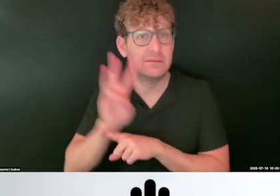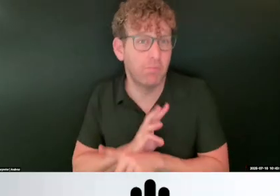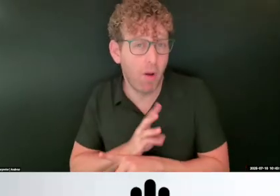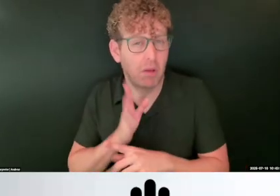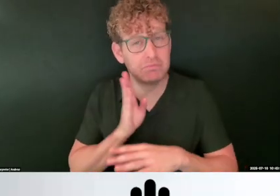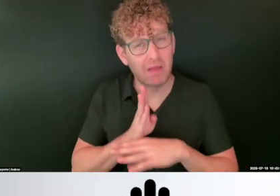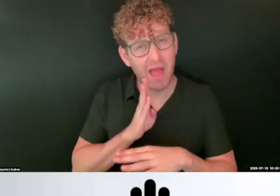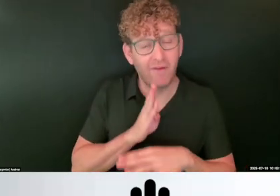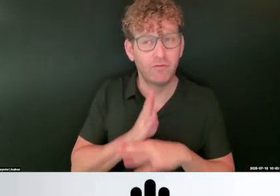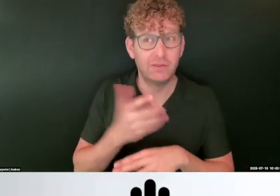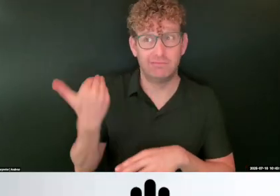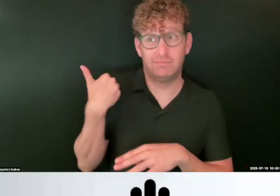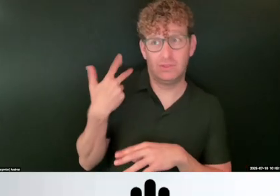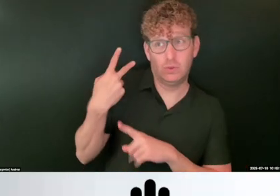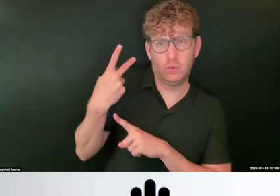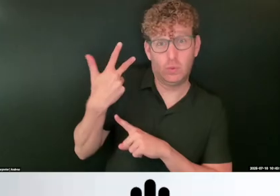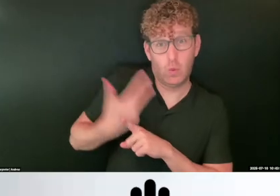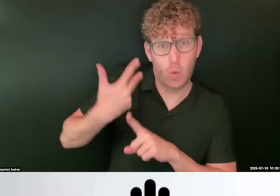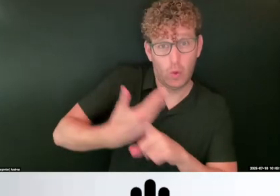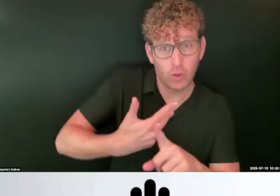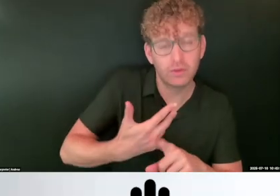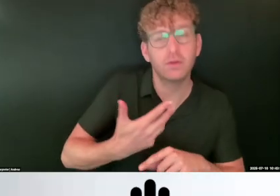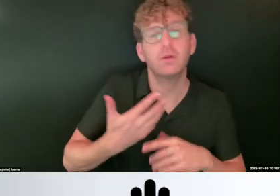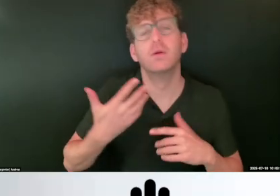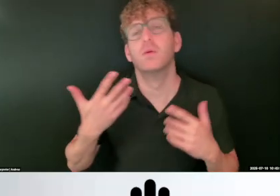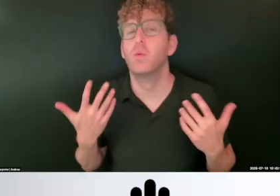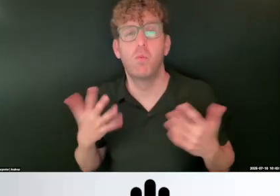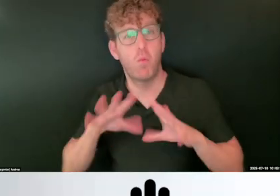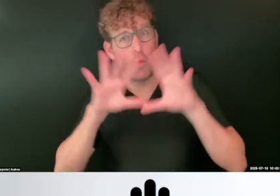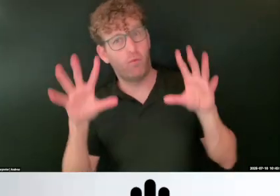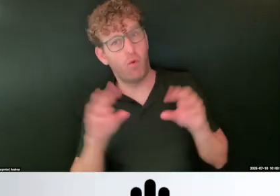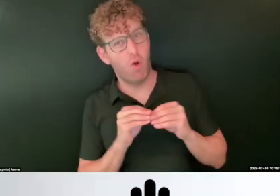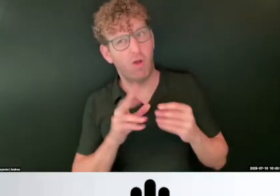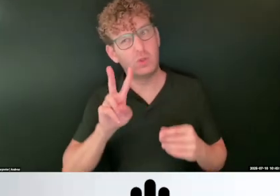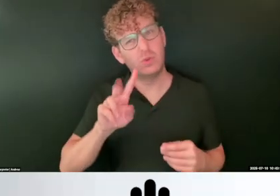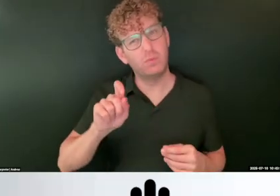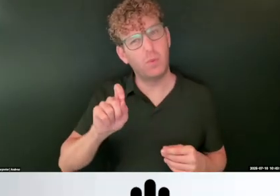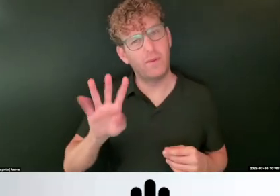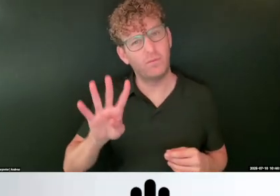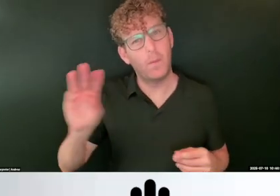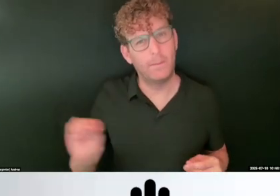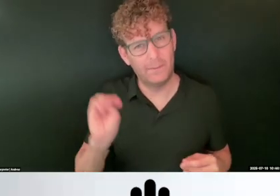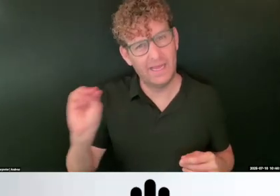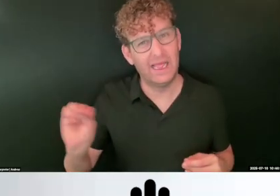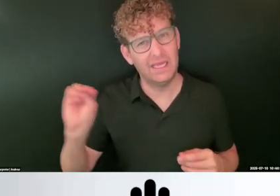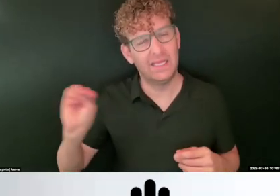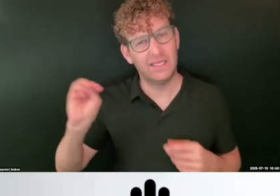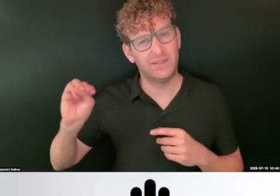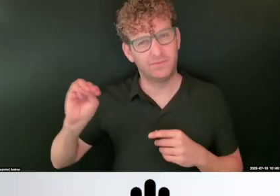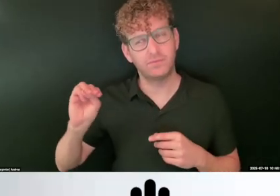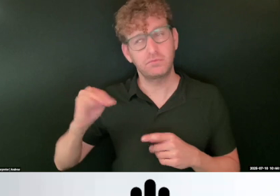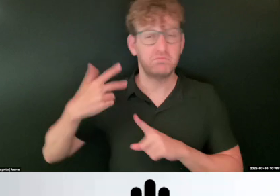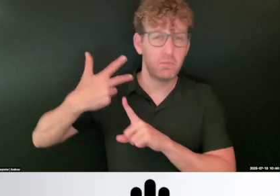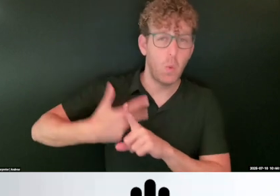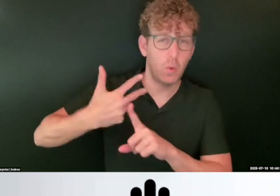it's about 2.4 million a quarter, but that varies drastically for each program.